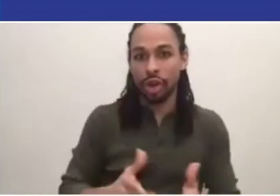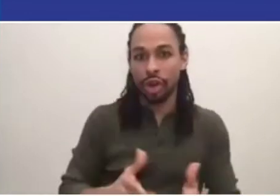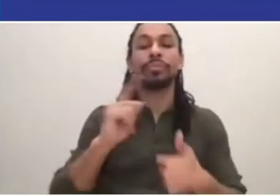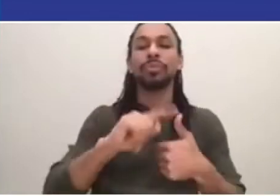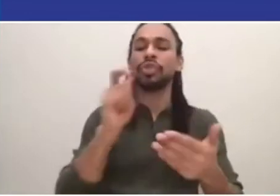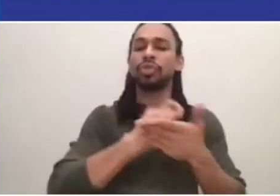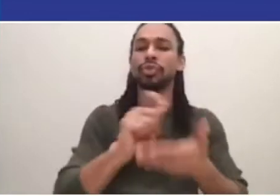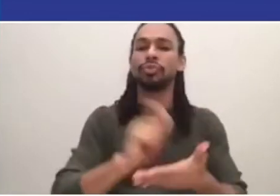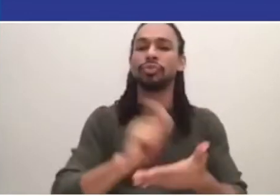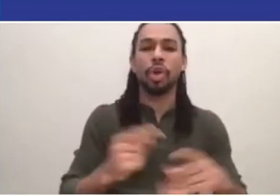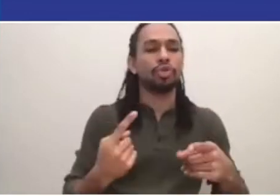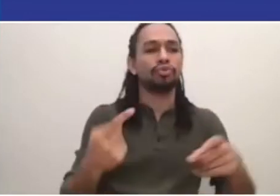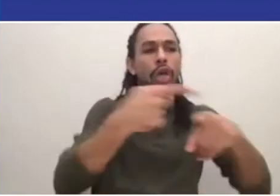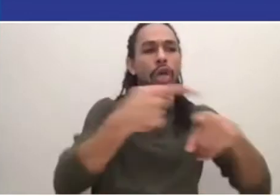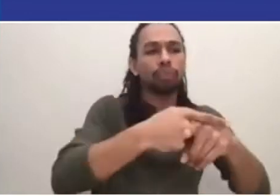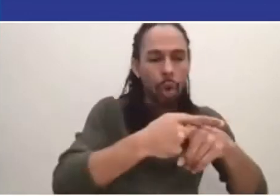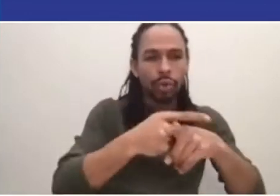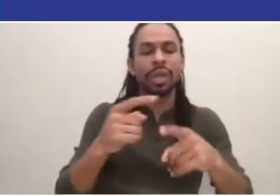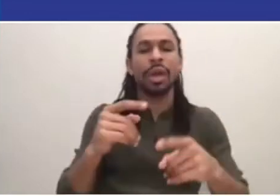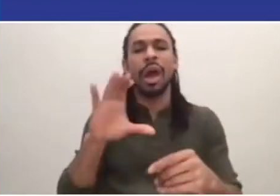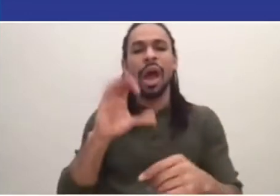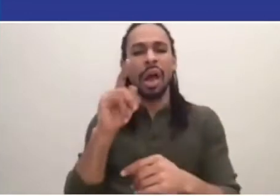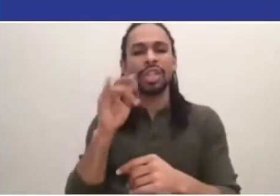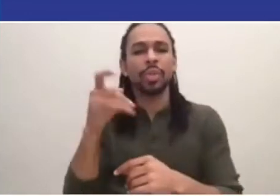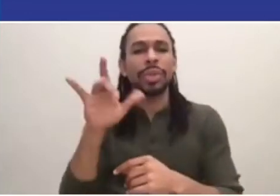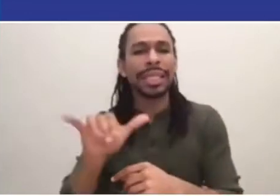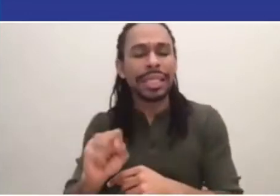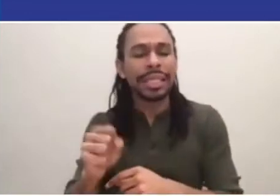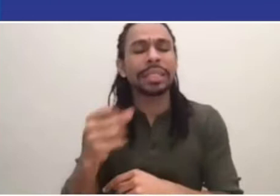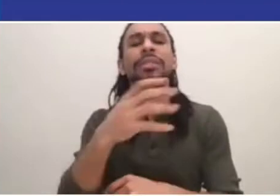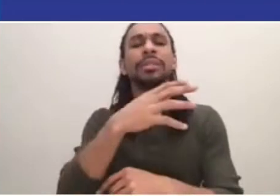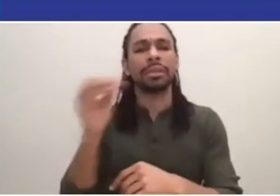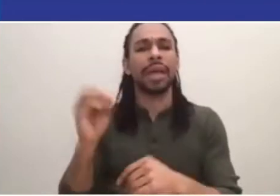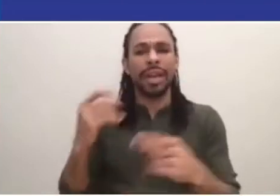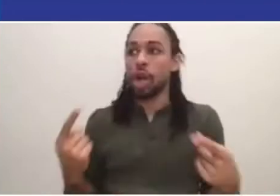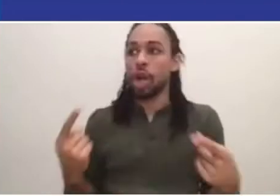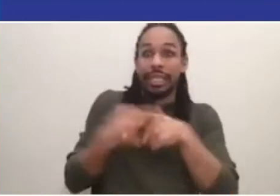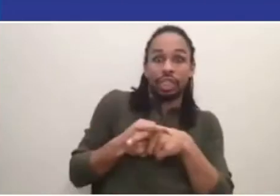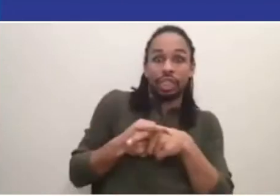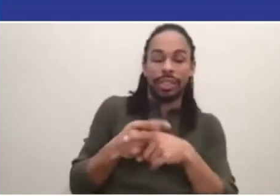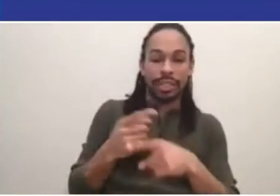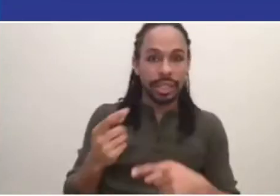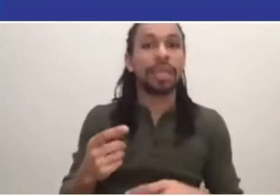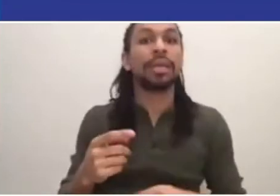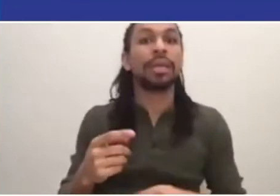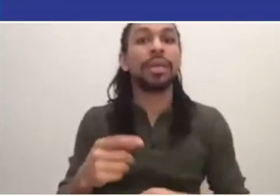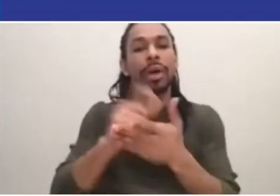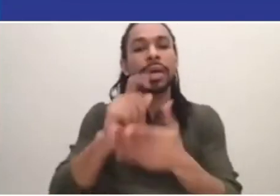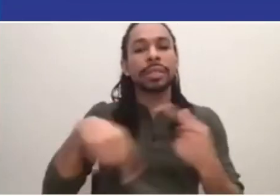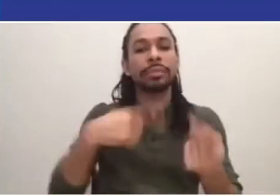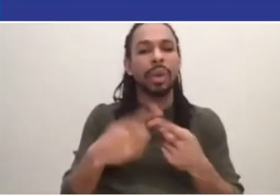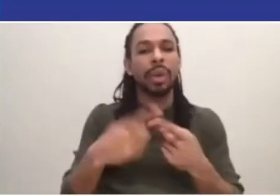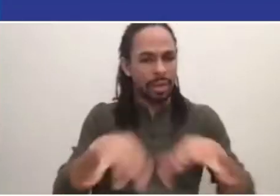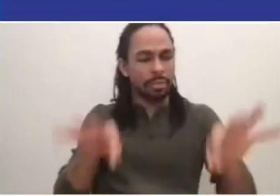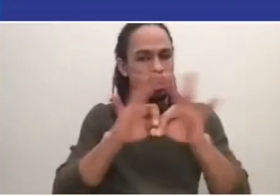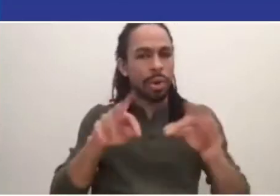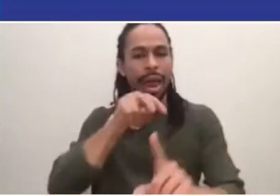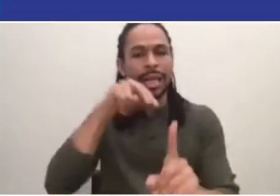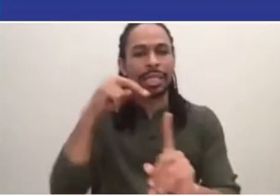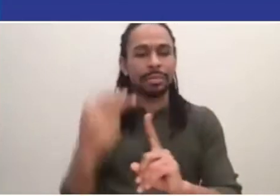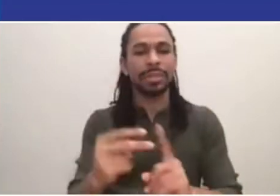and Contradictions, writes about several key aspects of Africanist performance